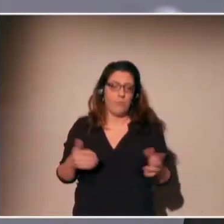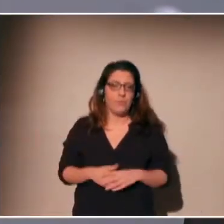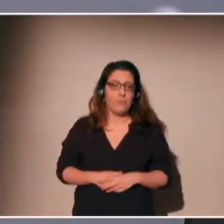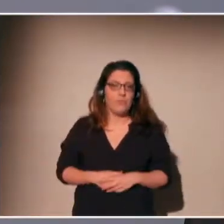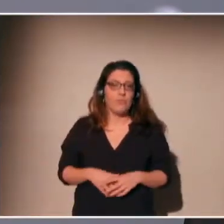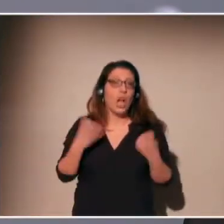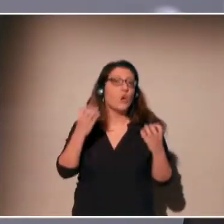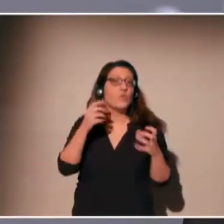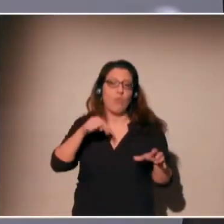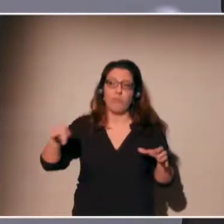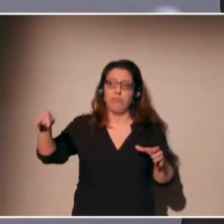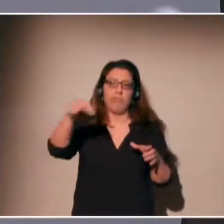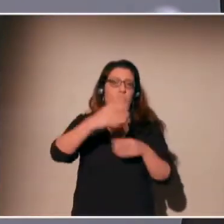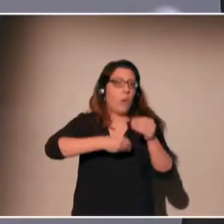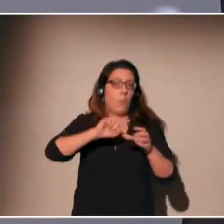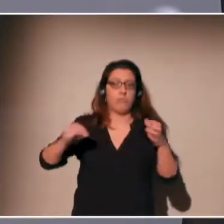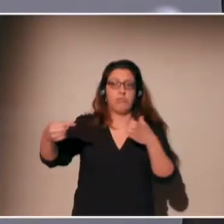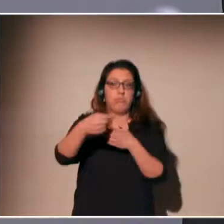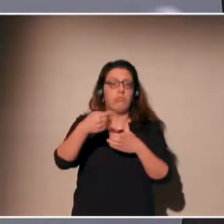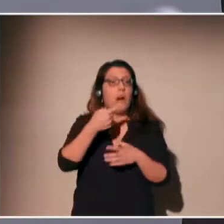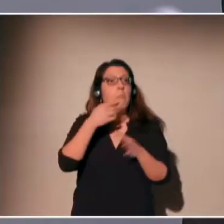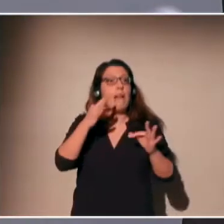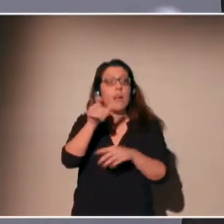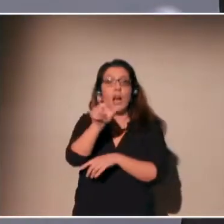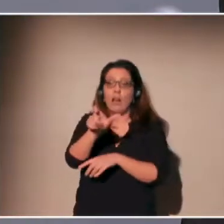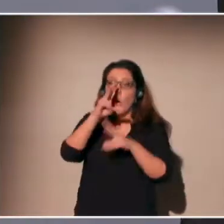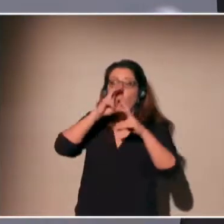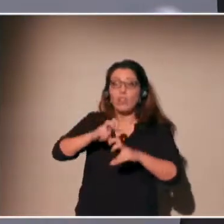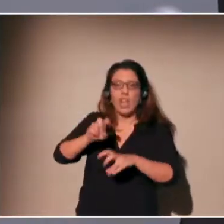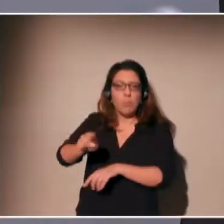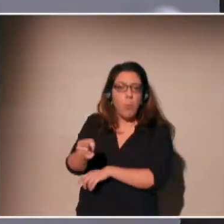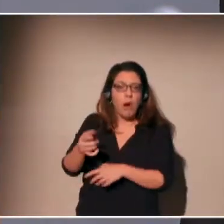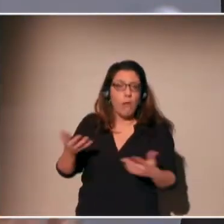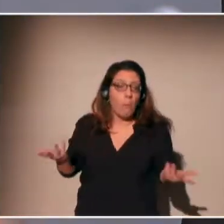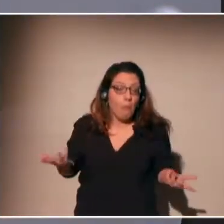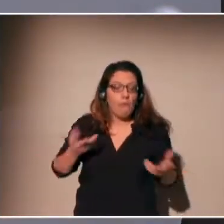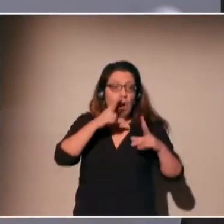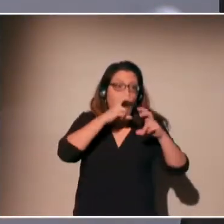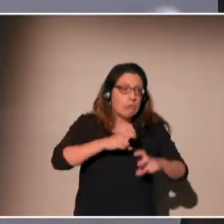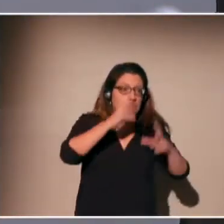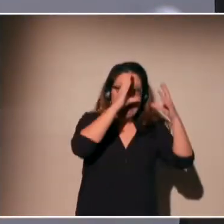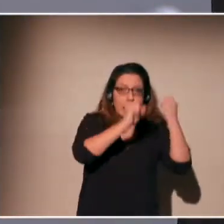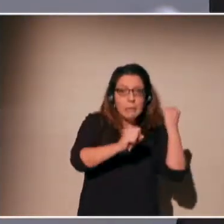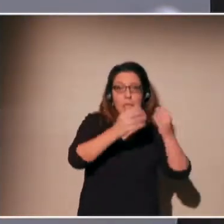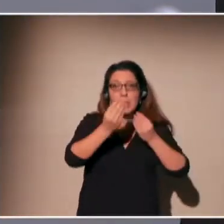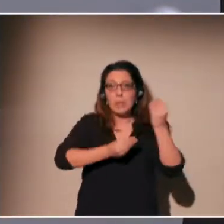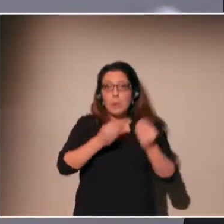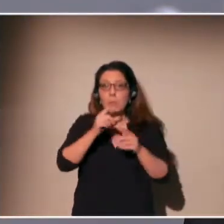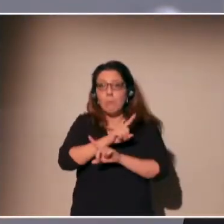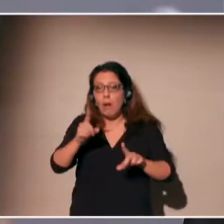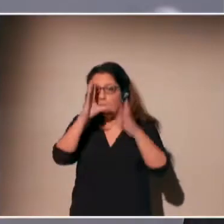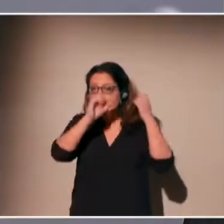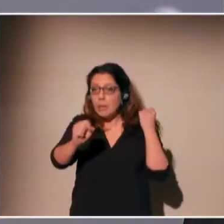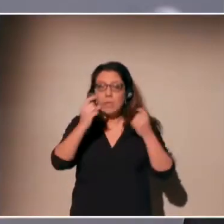research. And you probably noticed that everywhere in the world we talk about research, full stop. And we never qualify it. We never say it's